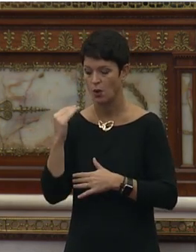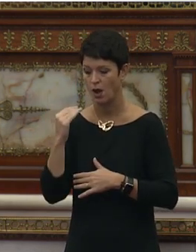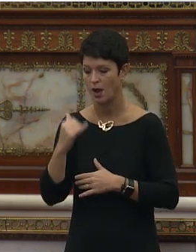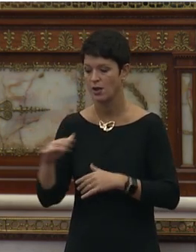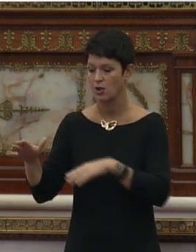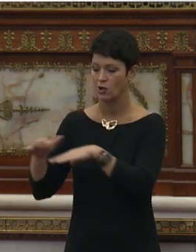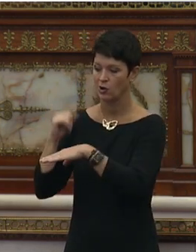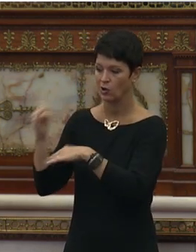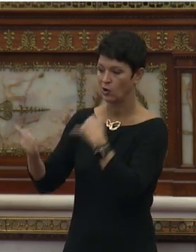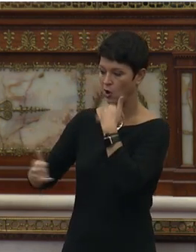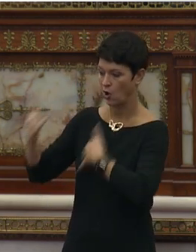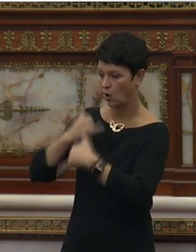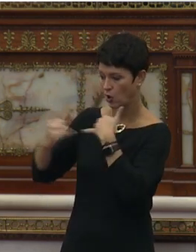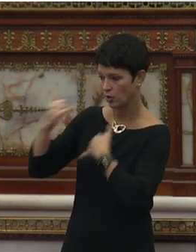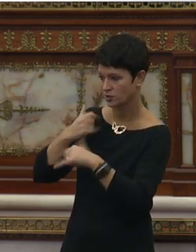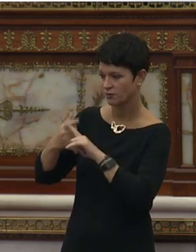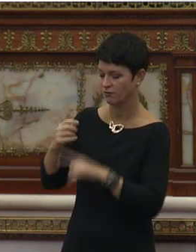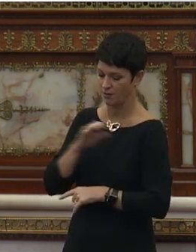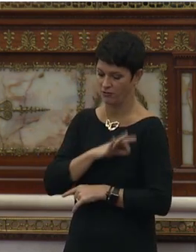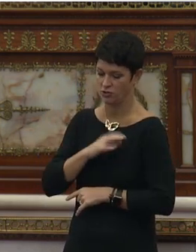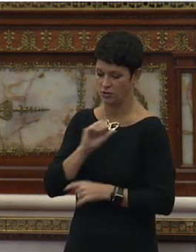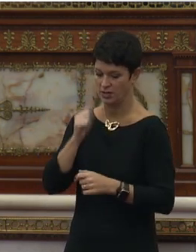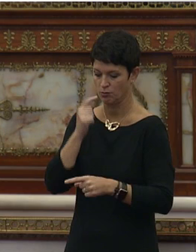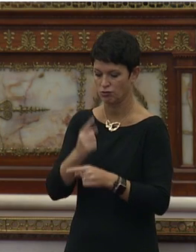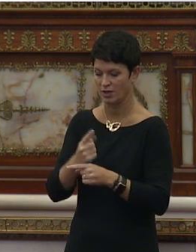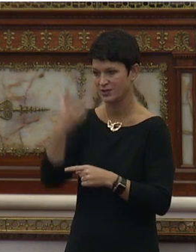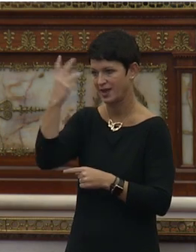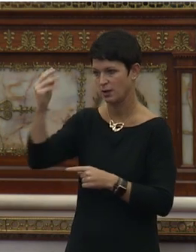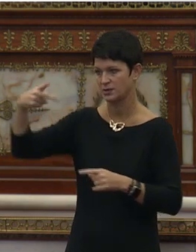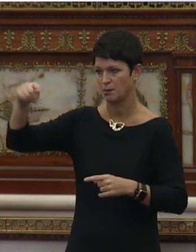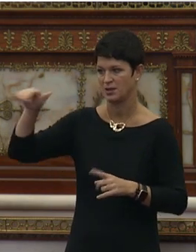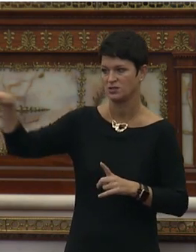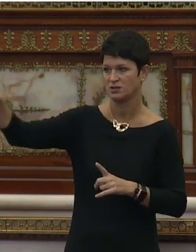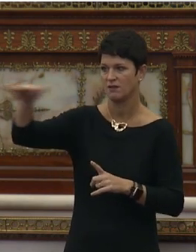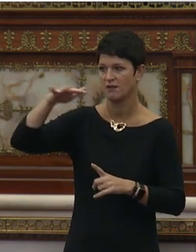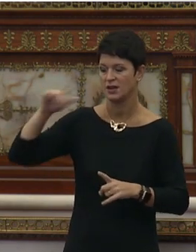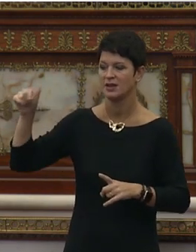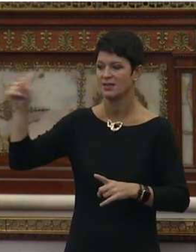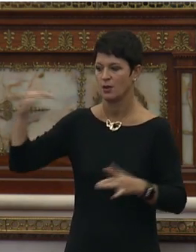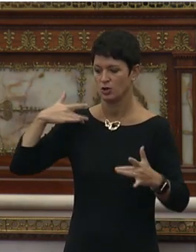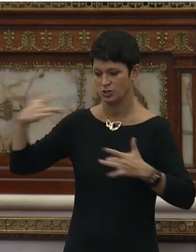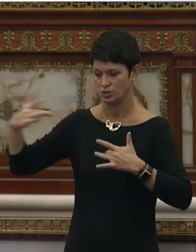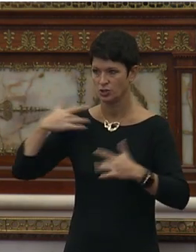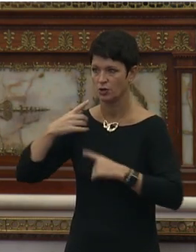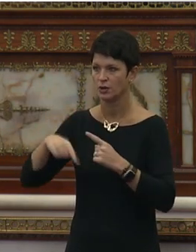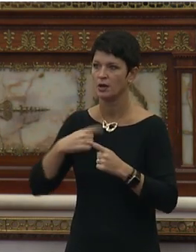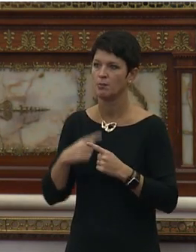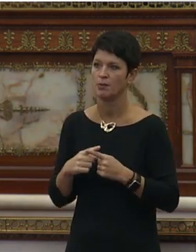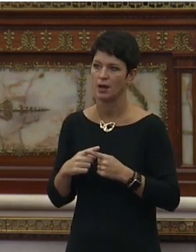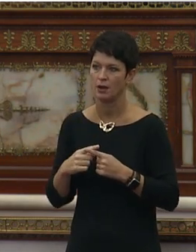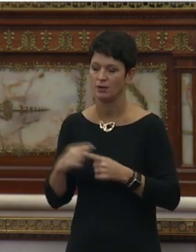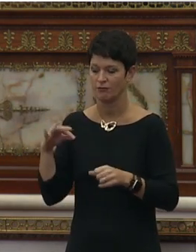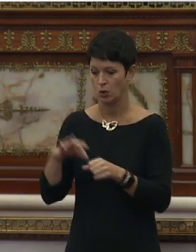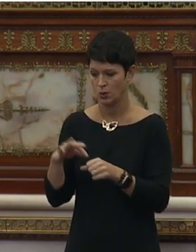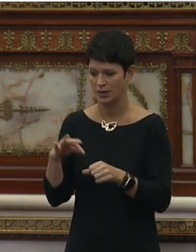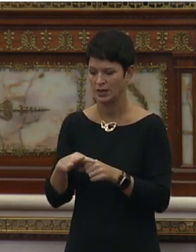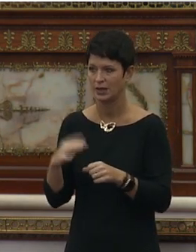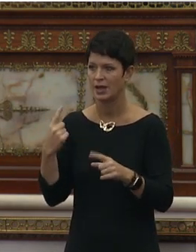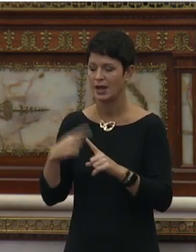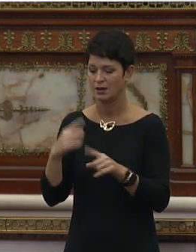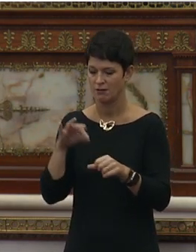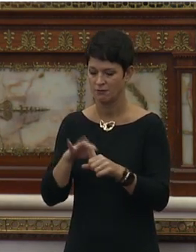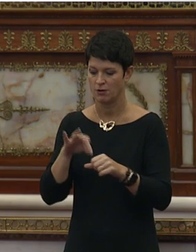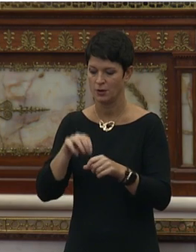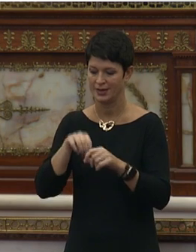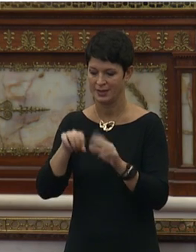I received from some fraternity brothers outside of Pennsylvania who were concerned about voting and voting in